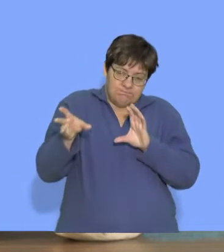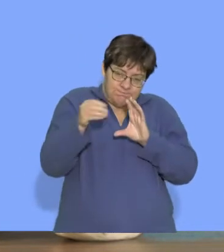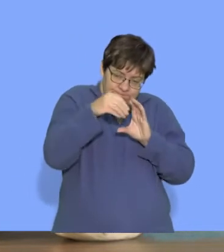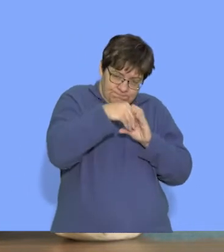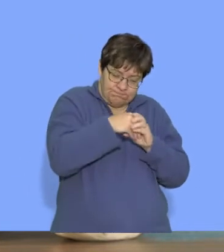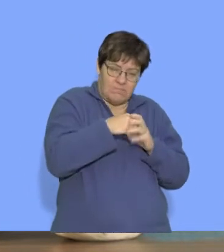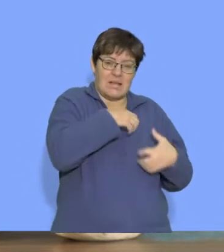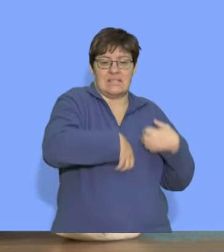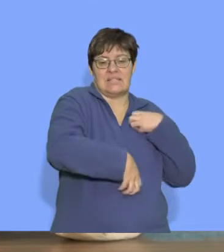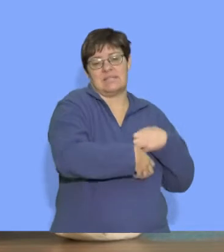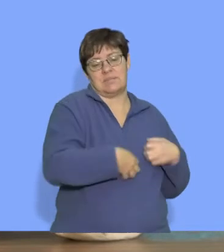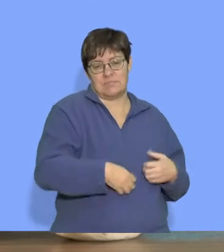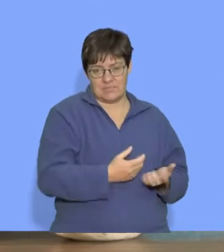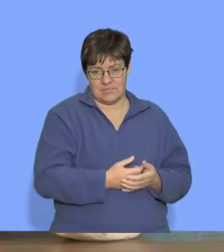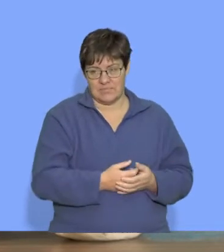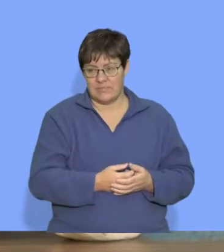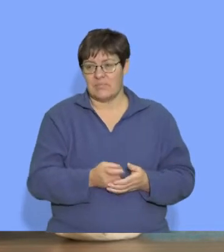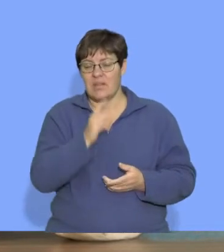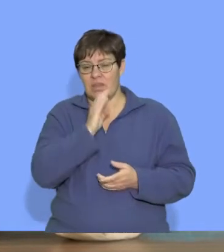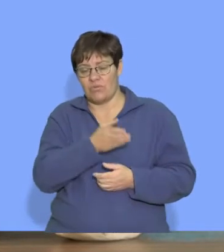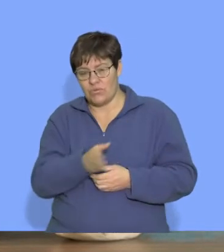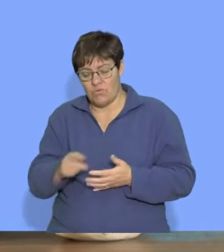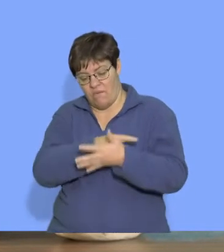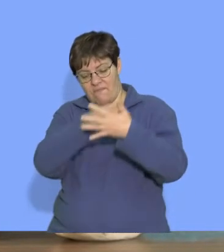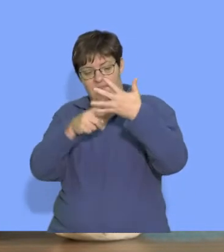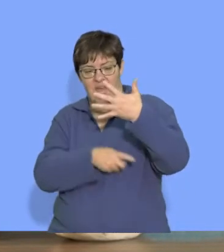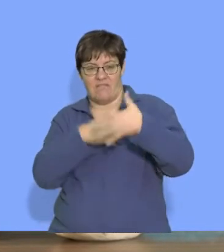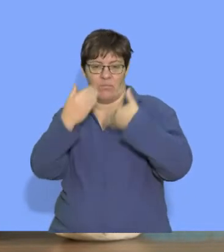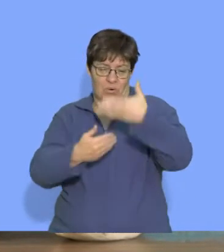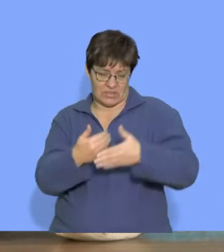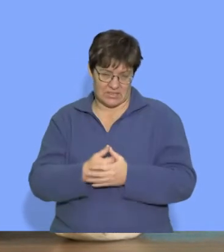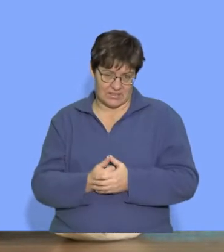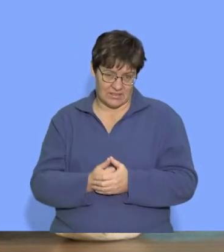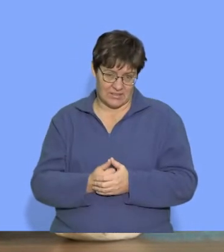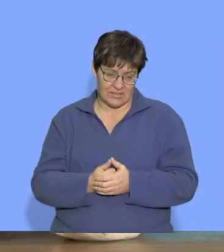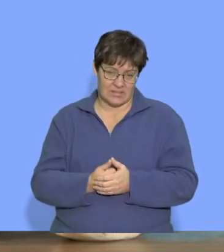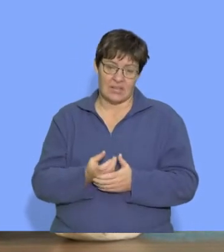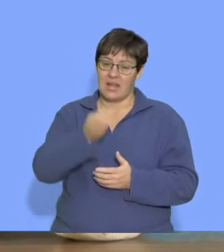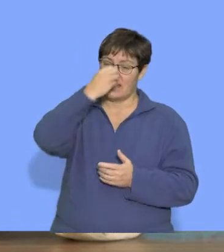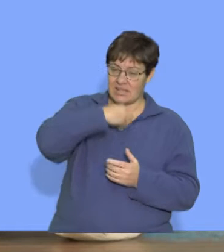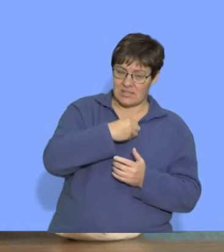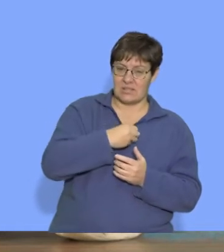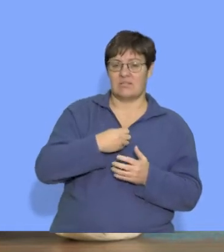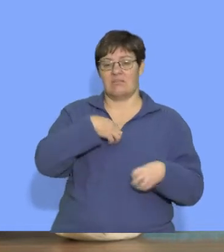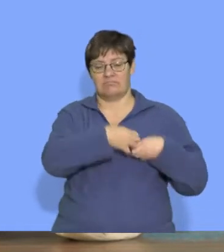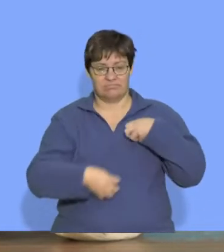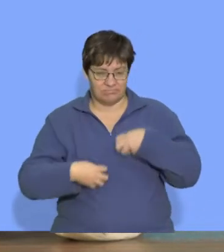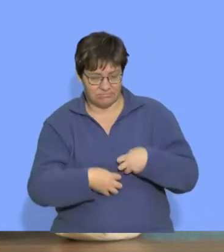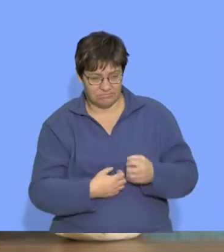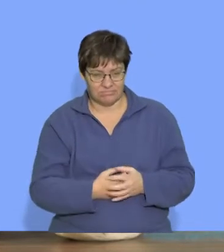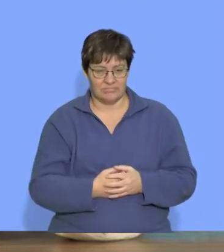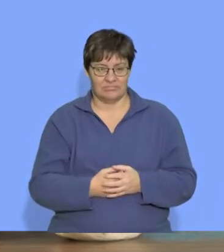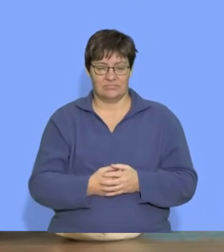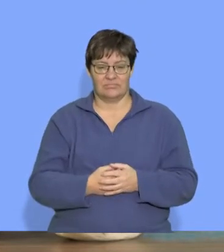are then taken into the digestive system, and then they go through the 5 essential processes of ingestion,